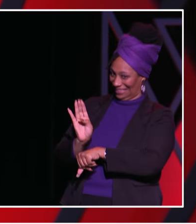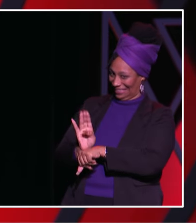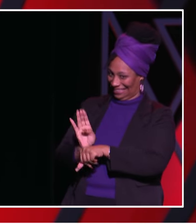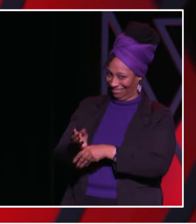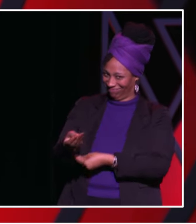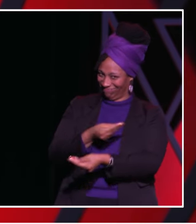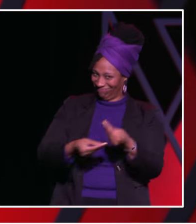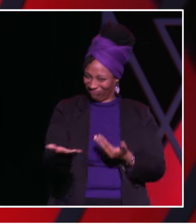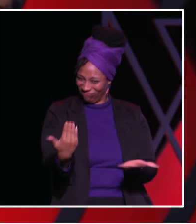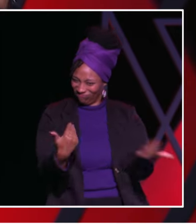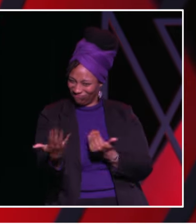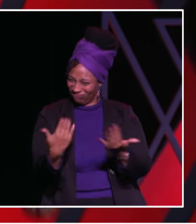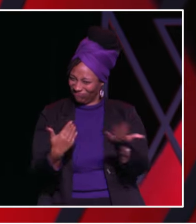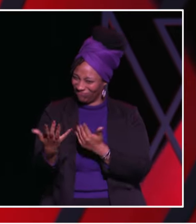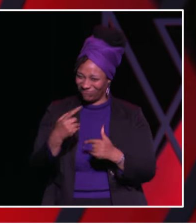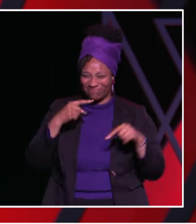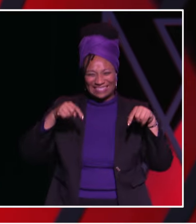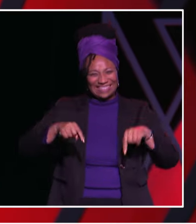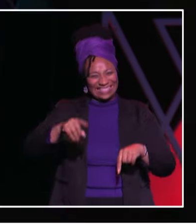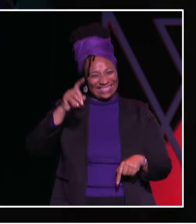be on top this way. Thank you.